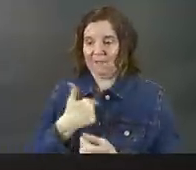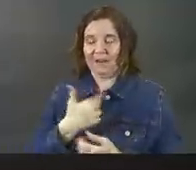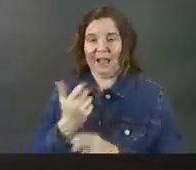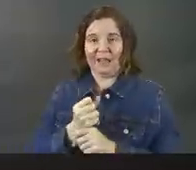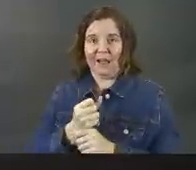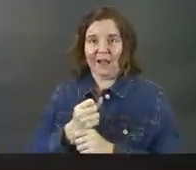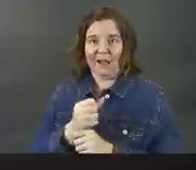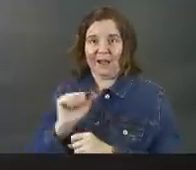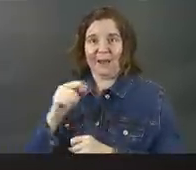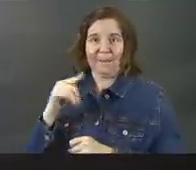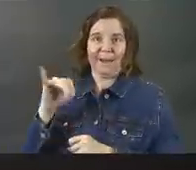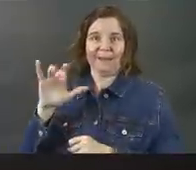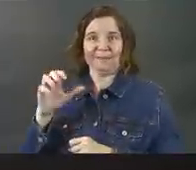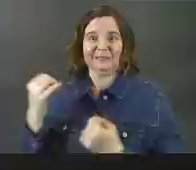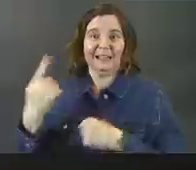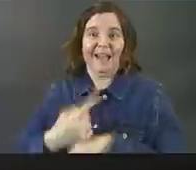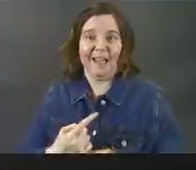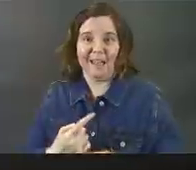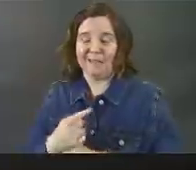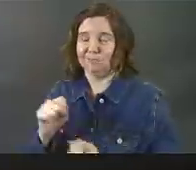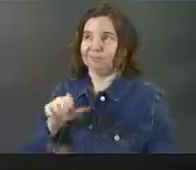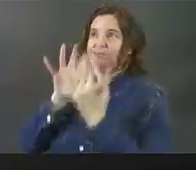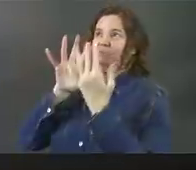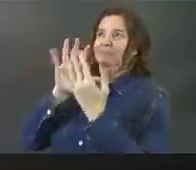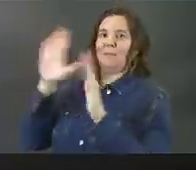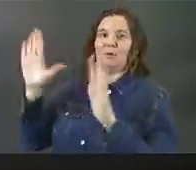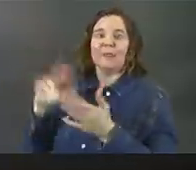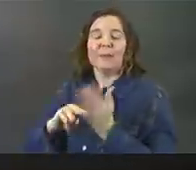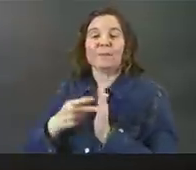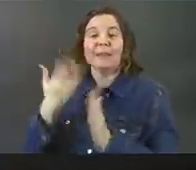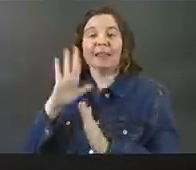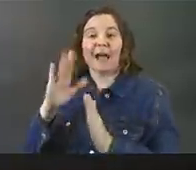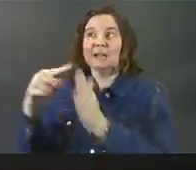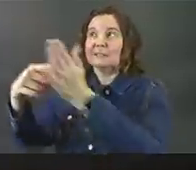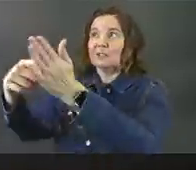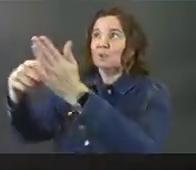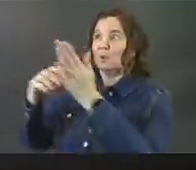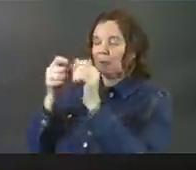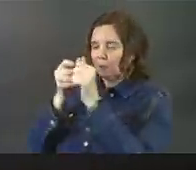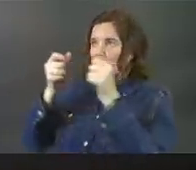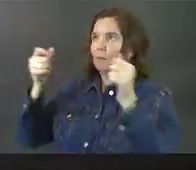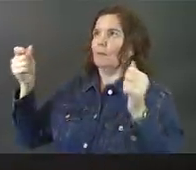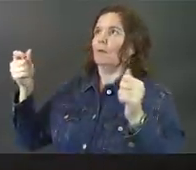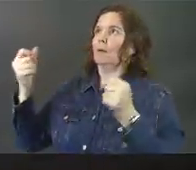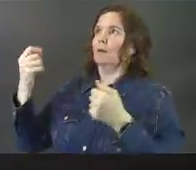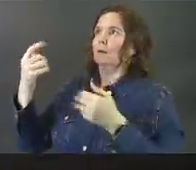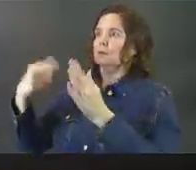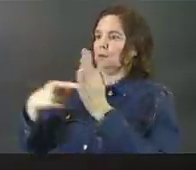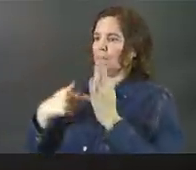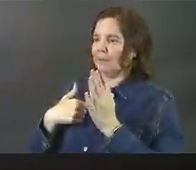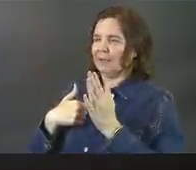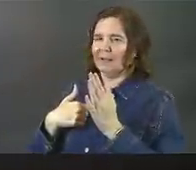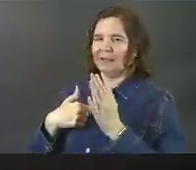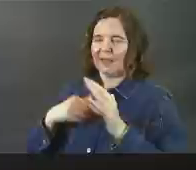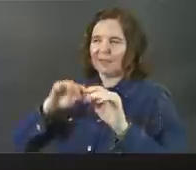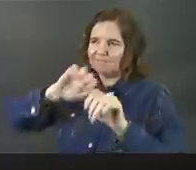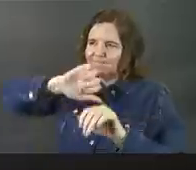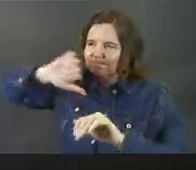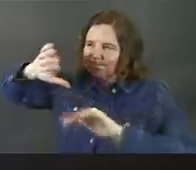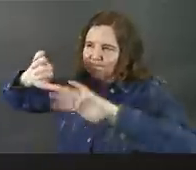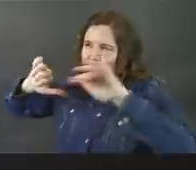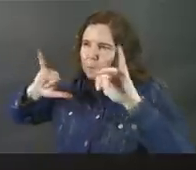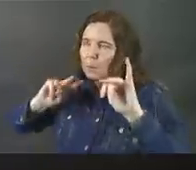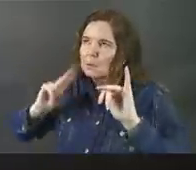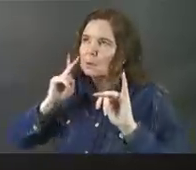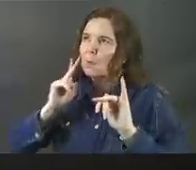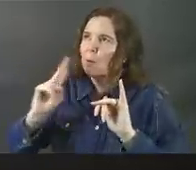got apocalypse today. That'd be so great. That just means that God's going to reveal something to me, that he's going to peel back the curtain of the reality